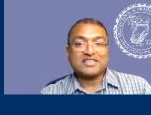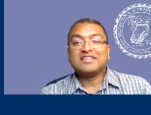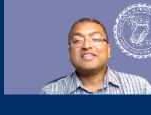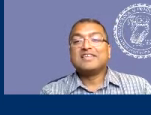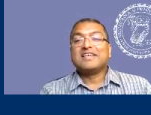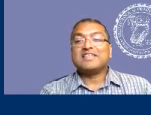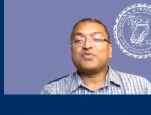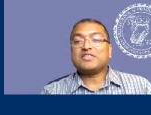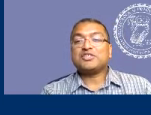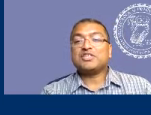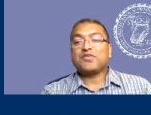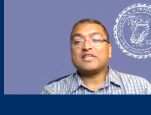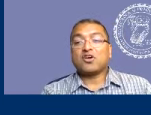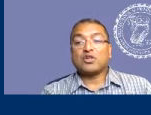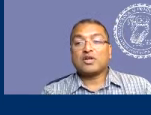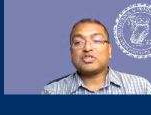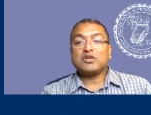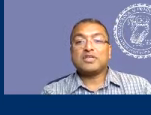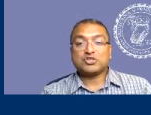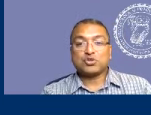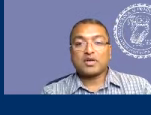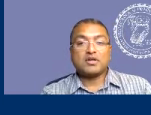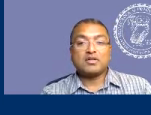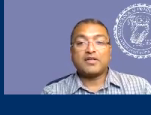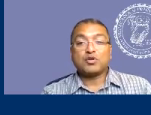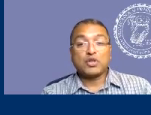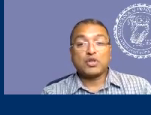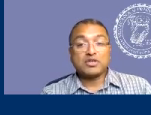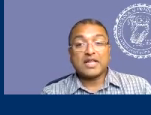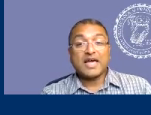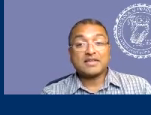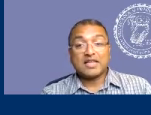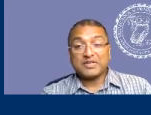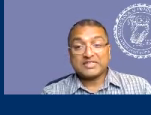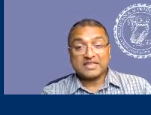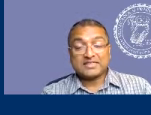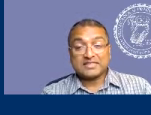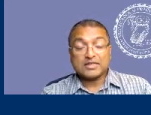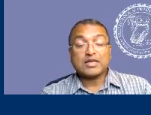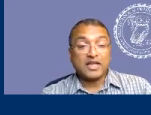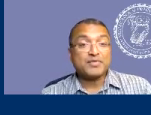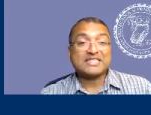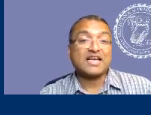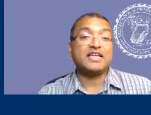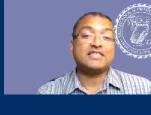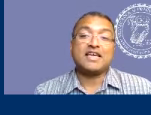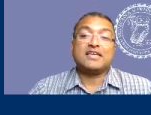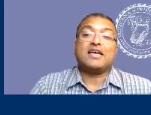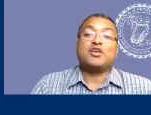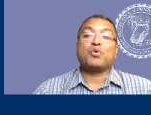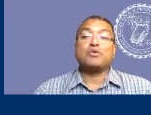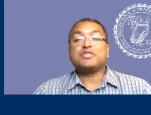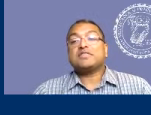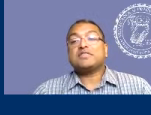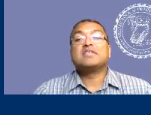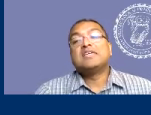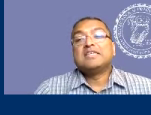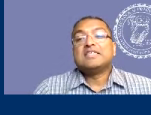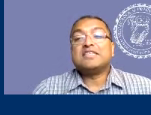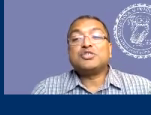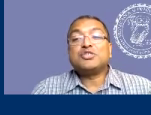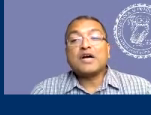ecology. His research integrates archaeological, historical, anthropological, and climate science data and approaches.